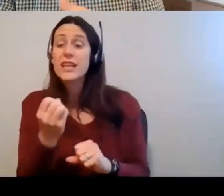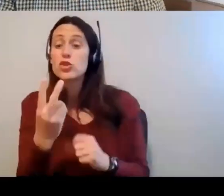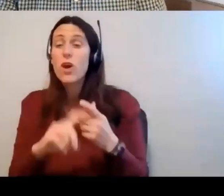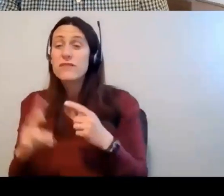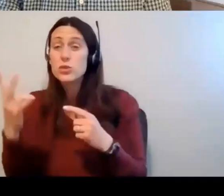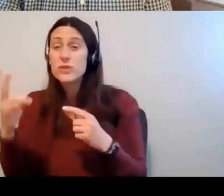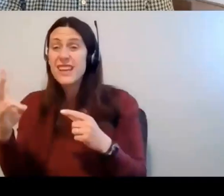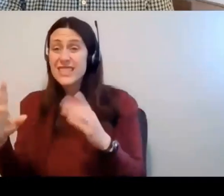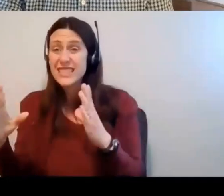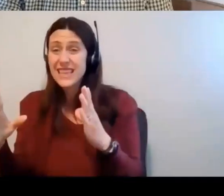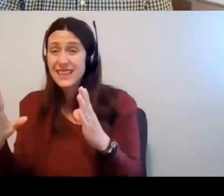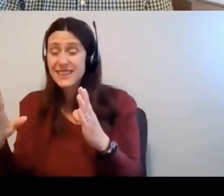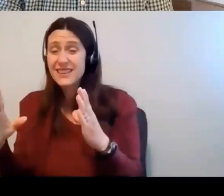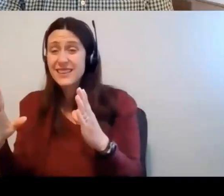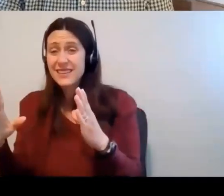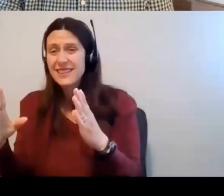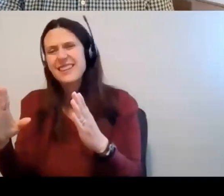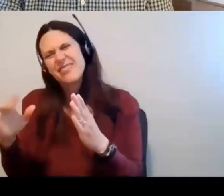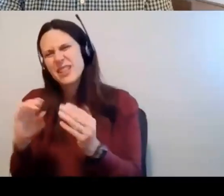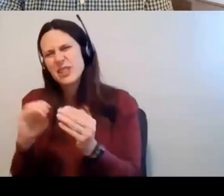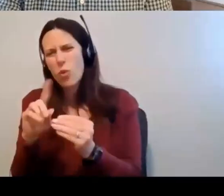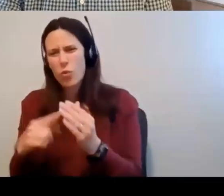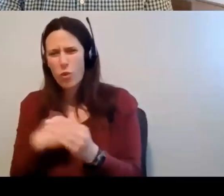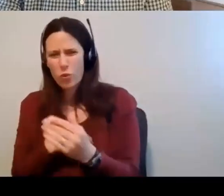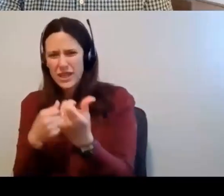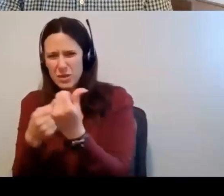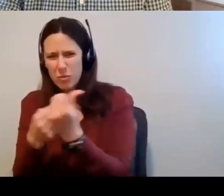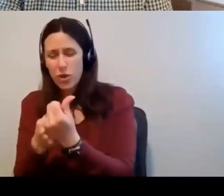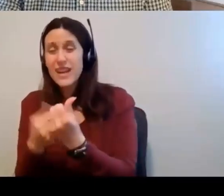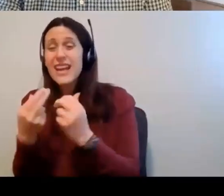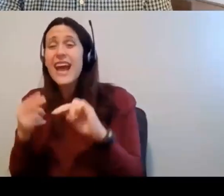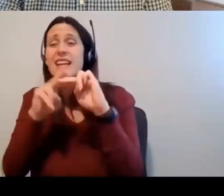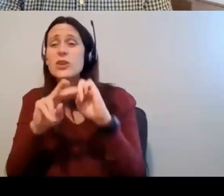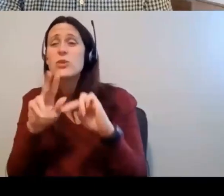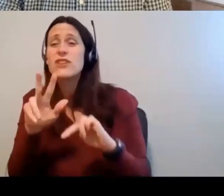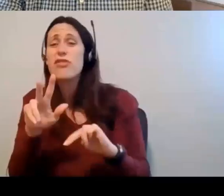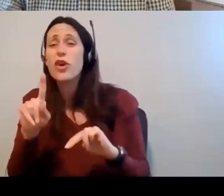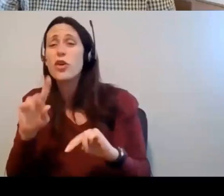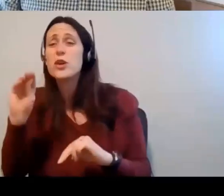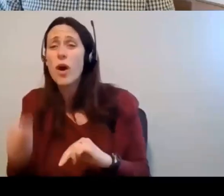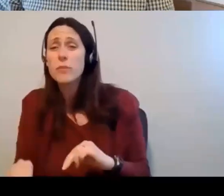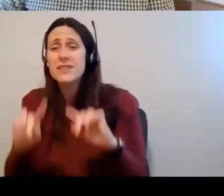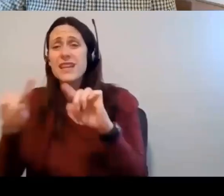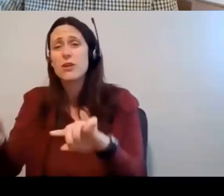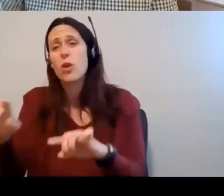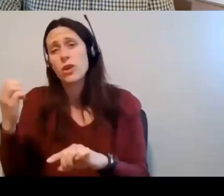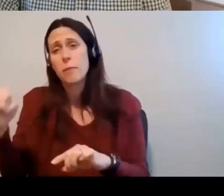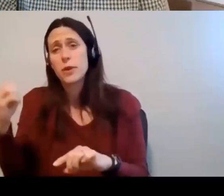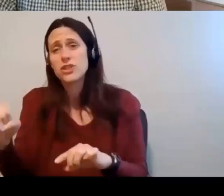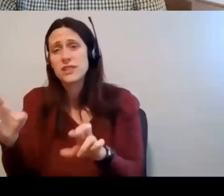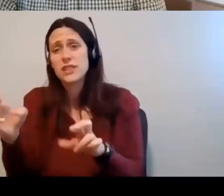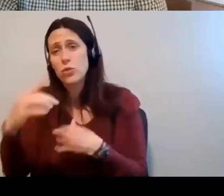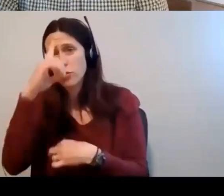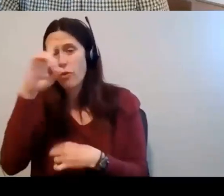be more along the lines of where we're supporting a little bit. That's 31% for them. I want to bring